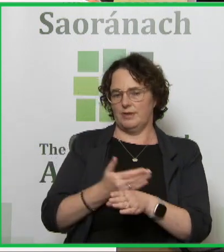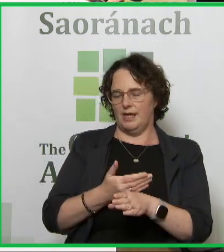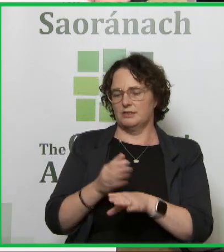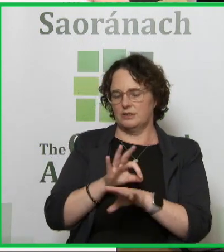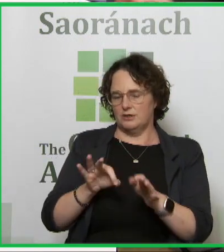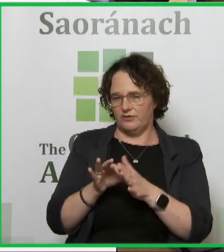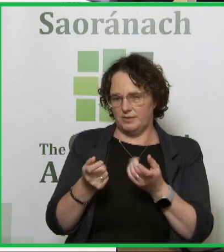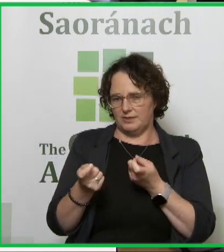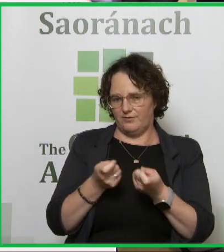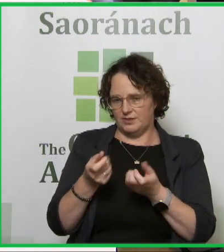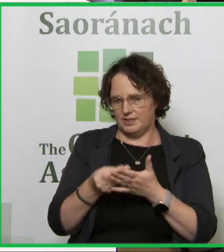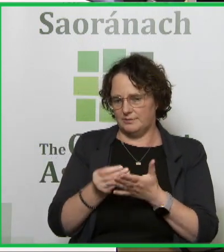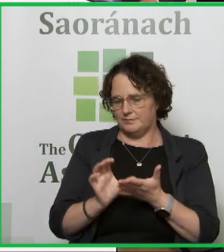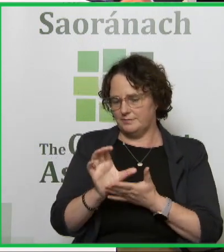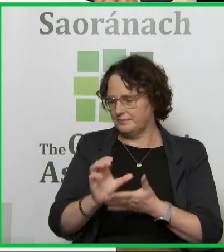funding.